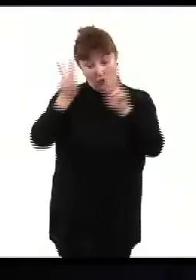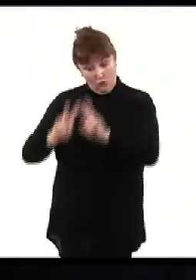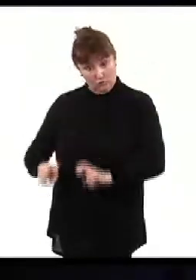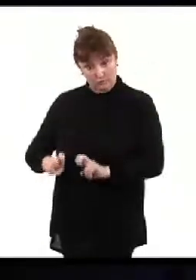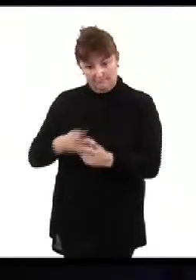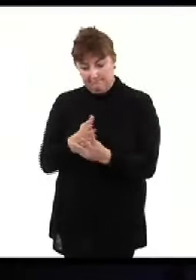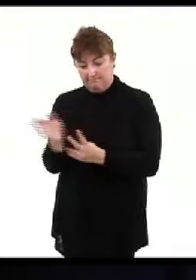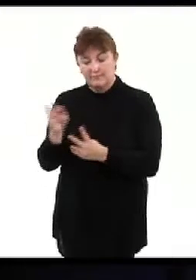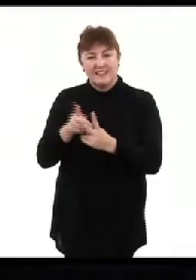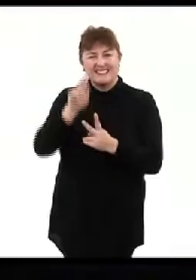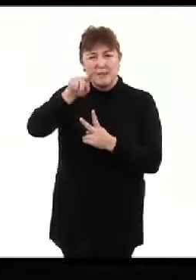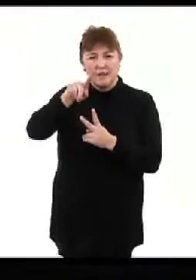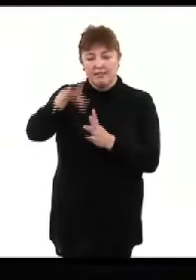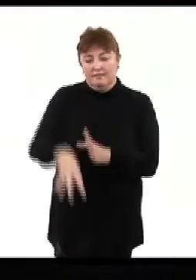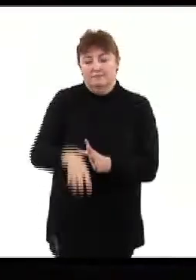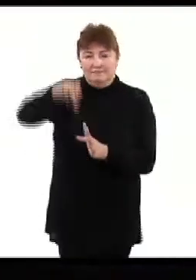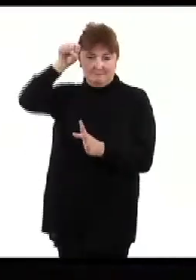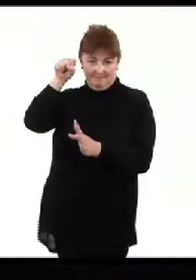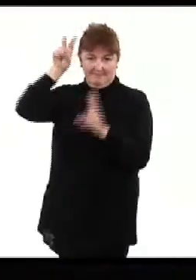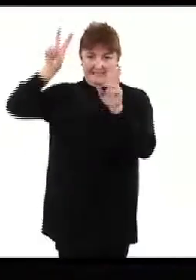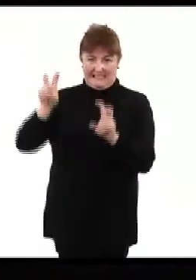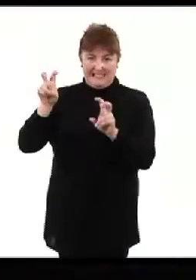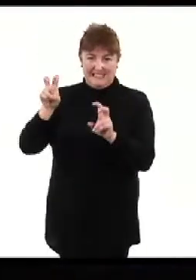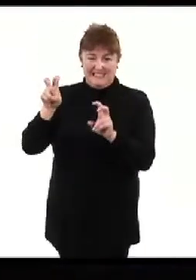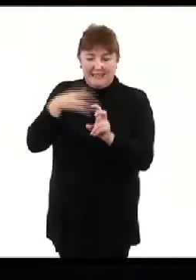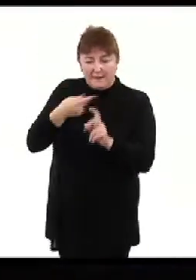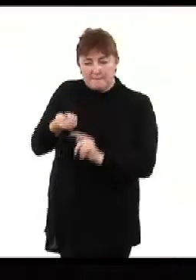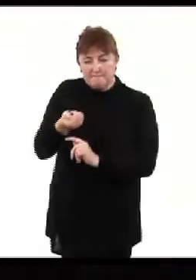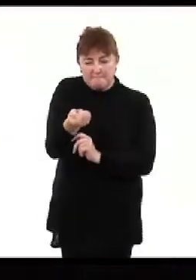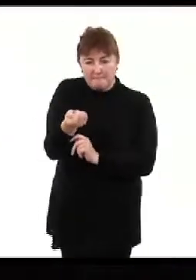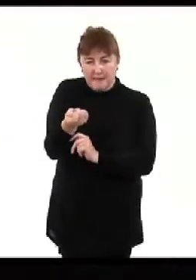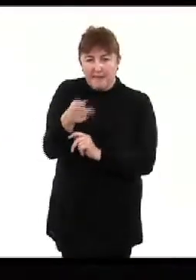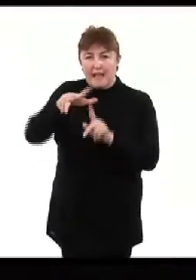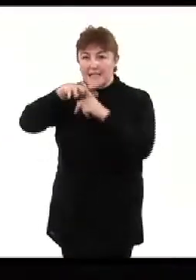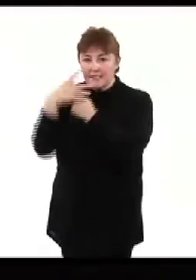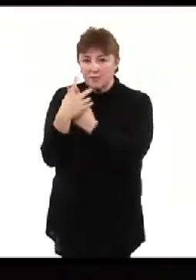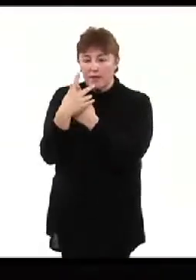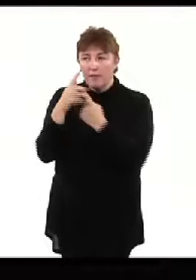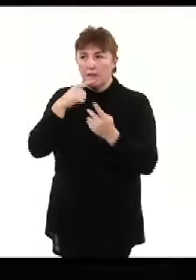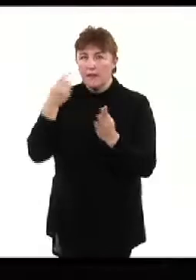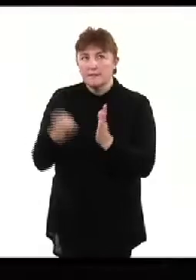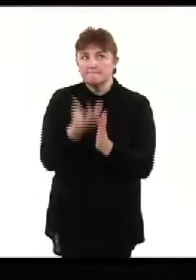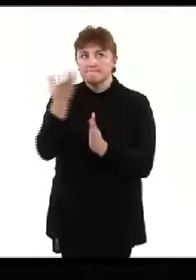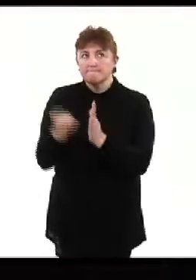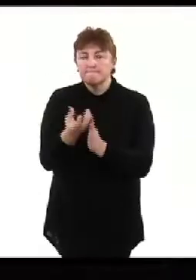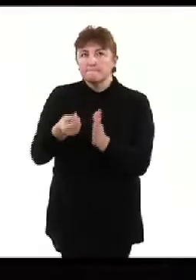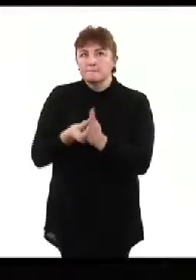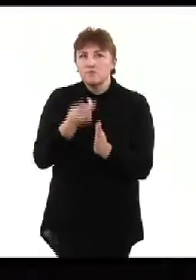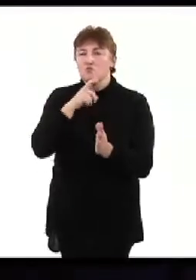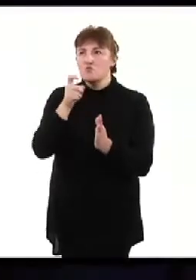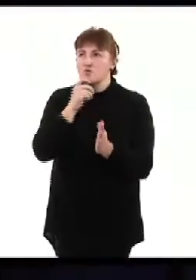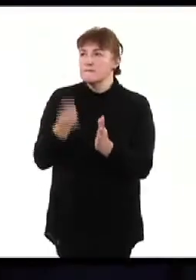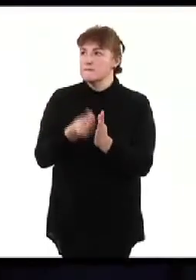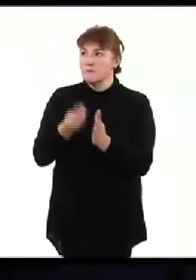used a translation task. And I'll just mention one thing here. This is actually an illustration of a